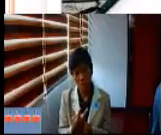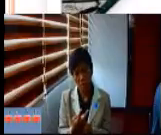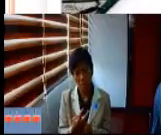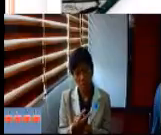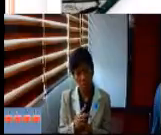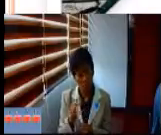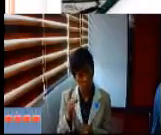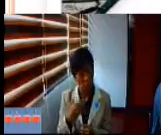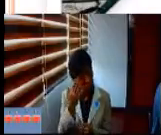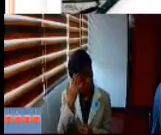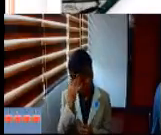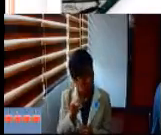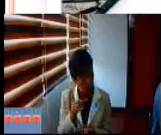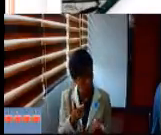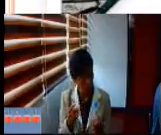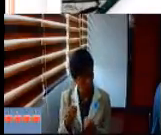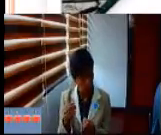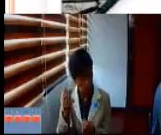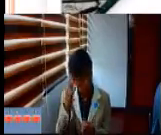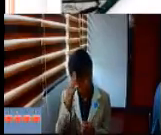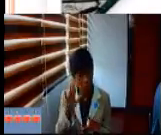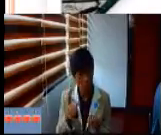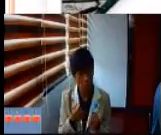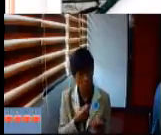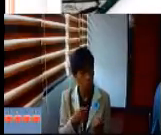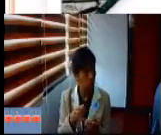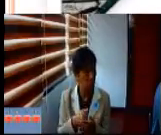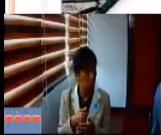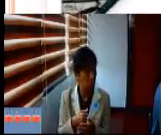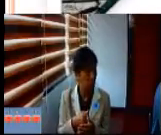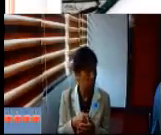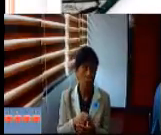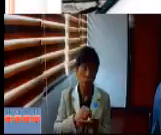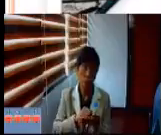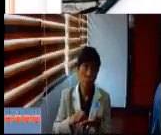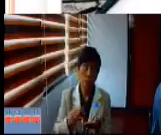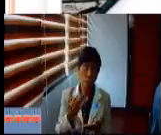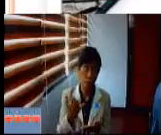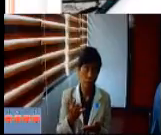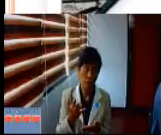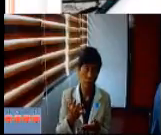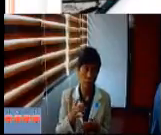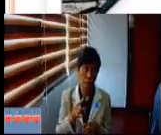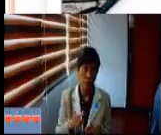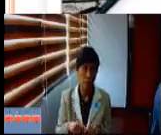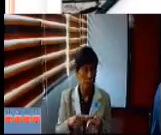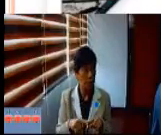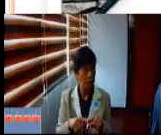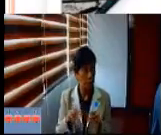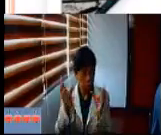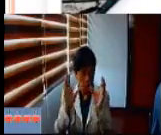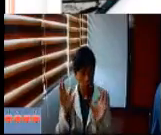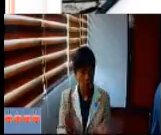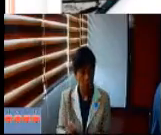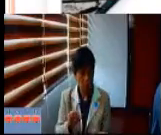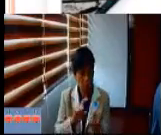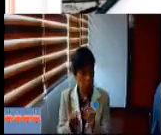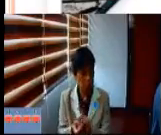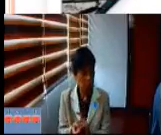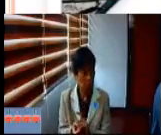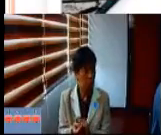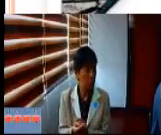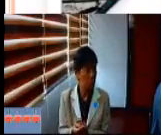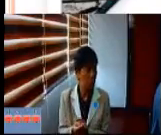We know what to do. We know how to do it. In fact, it's written here based on our climate change R&D